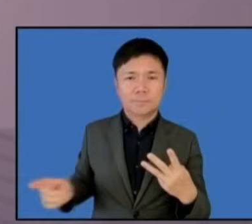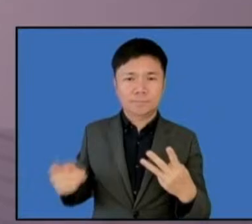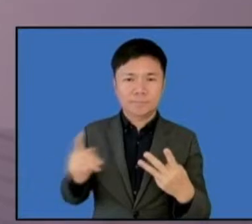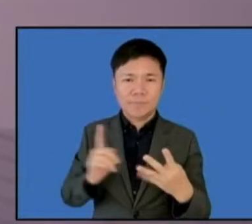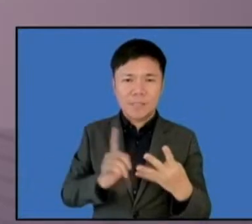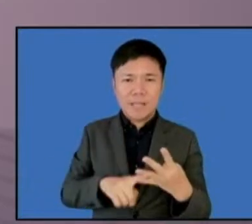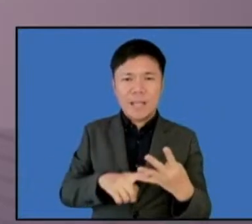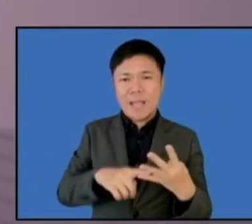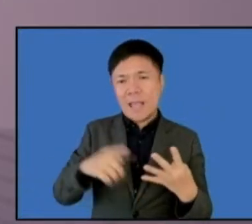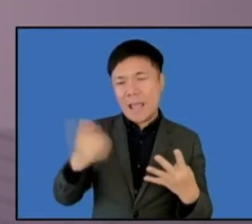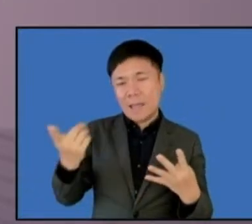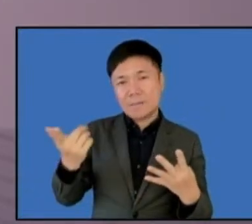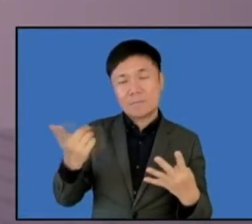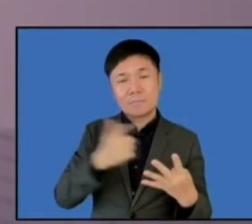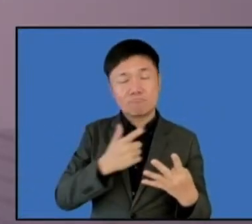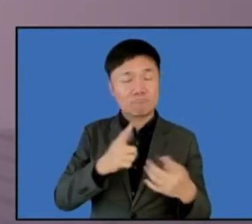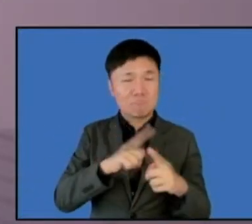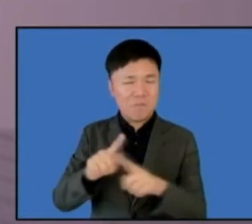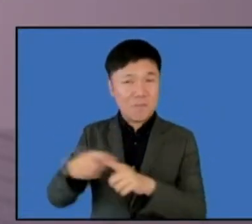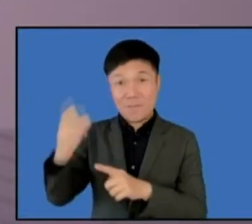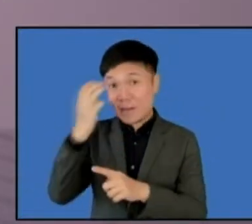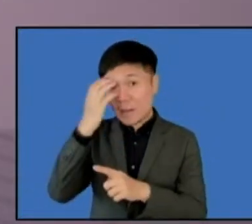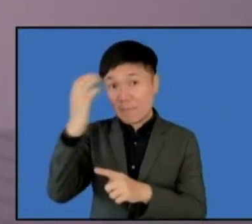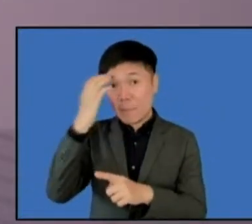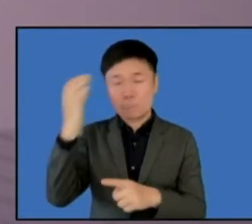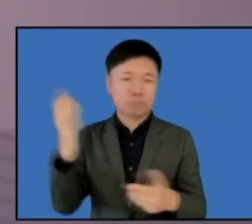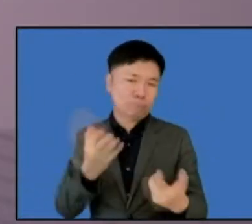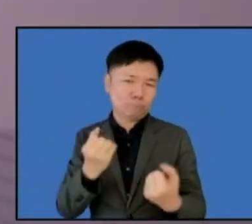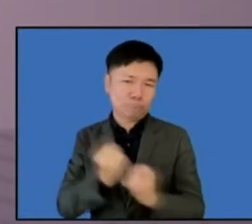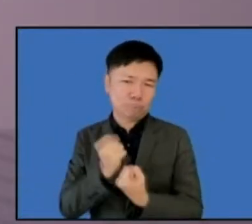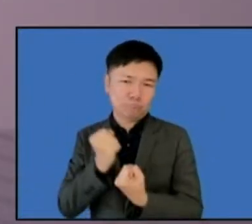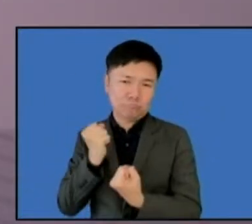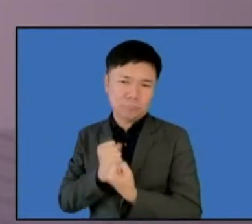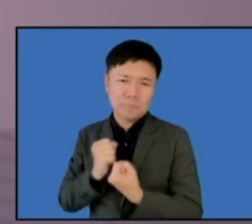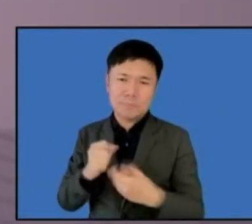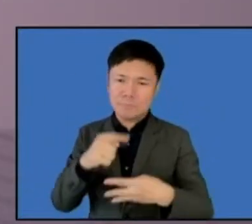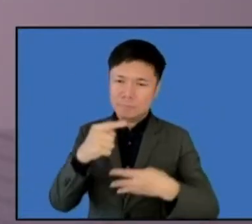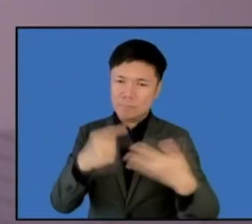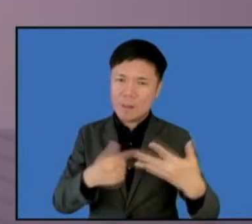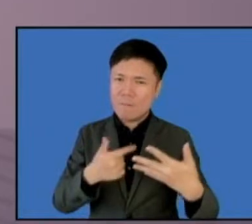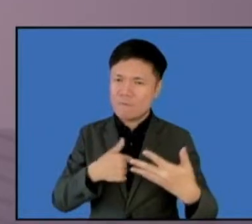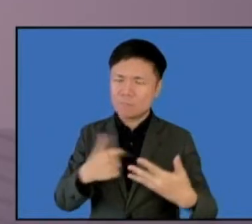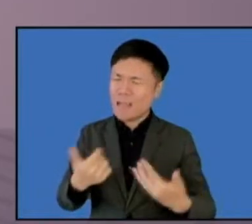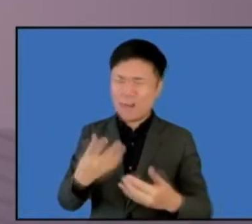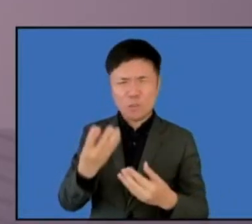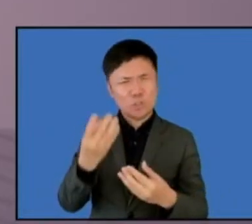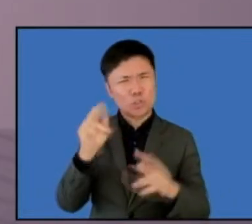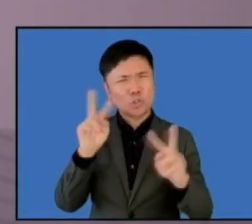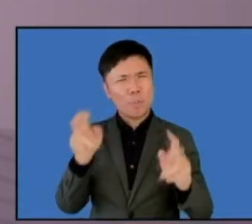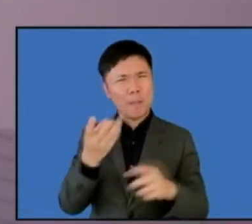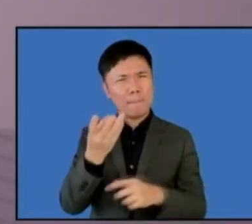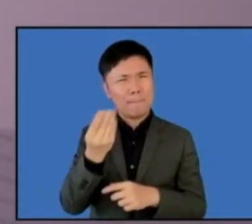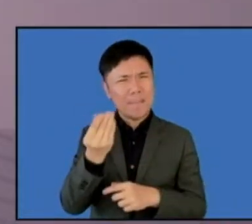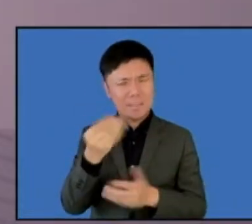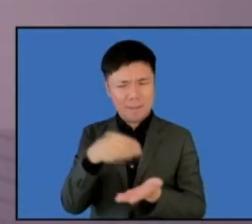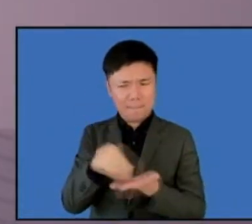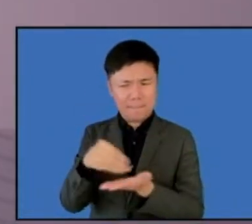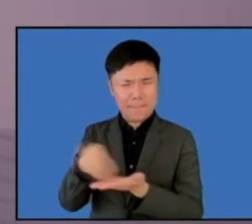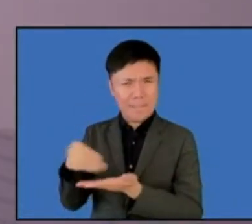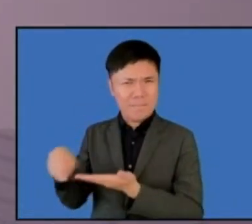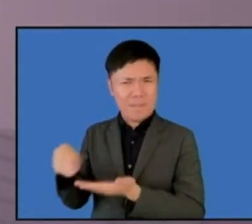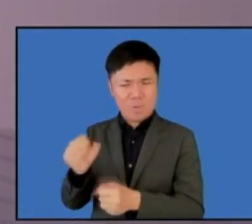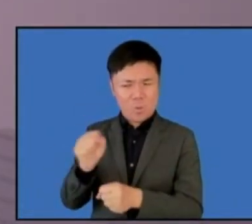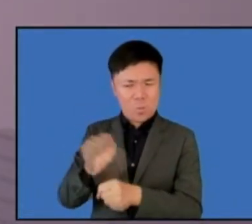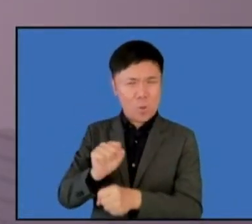governments in giving us cases and data of workers who have come away without wages and things like that. And I think we need to work together,